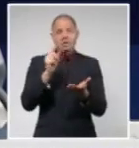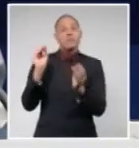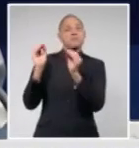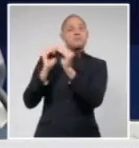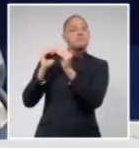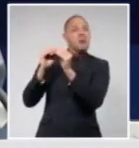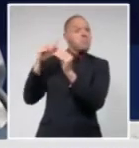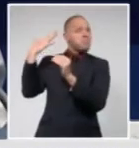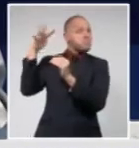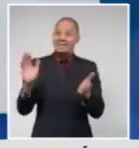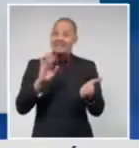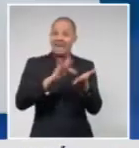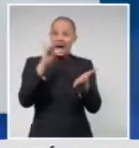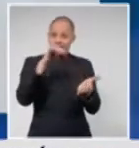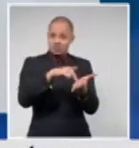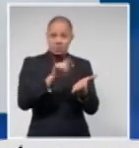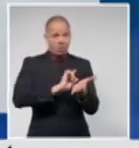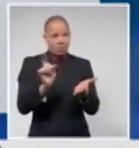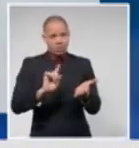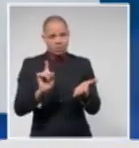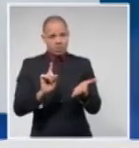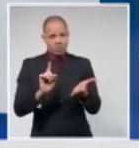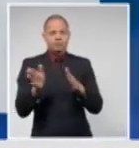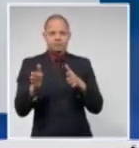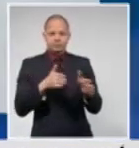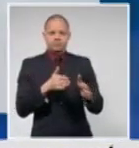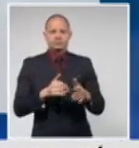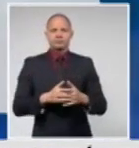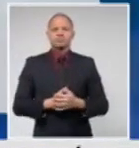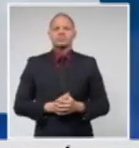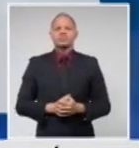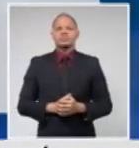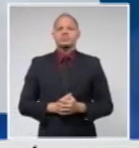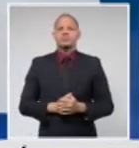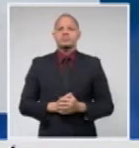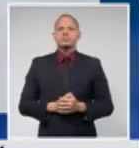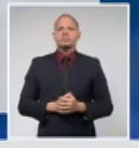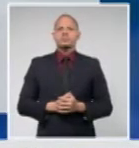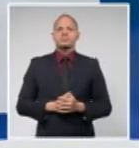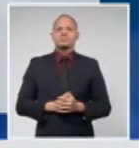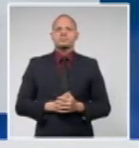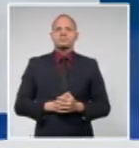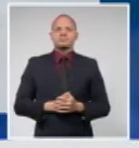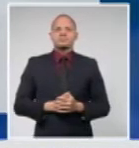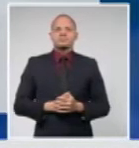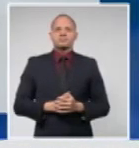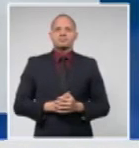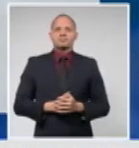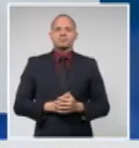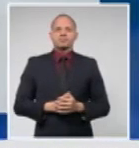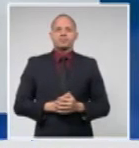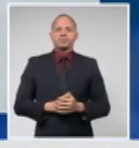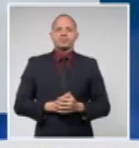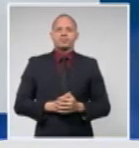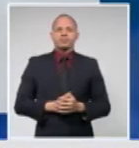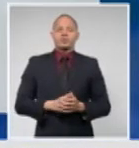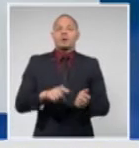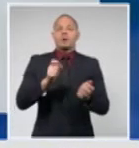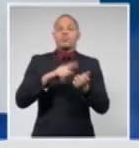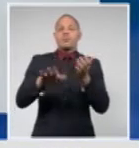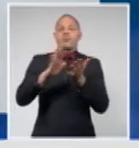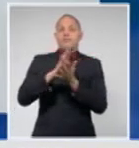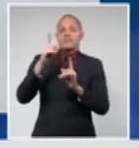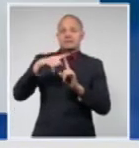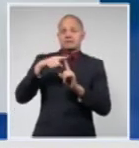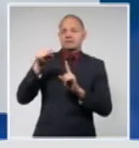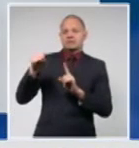the same name. The 3 cases from Mayabeque belong to the municipalities of Nueva